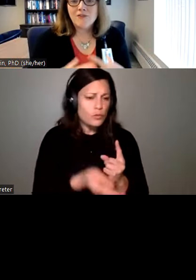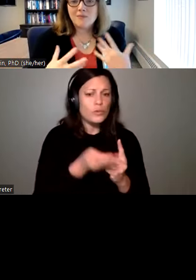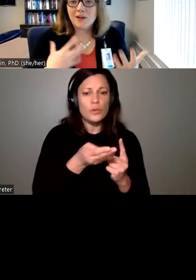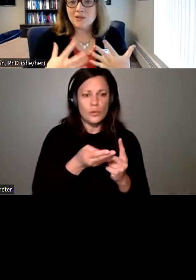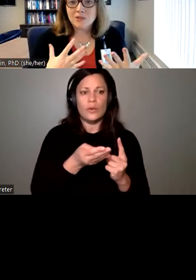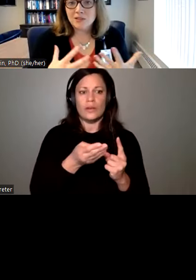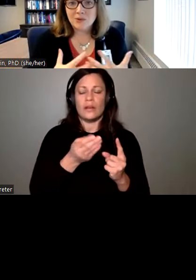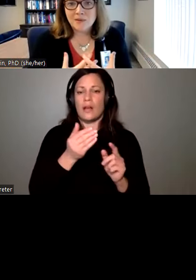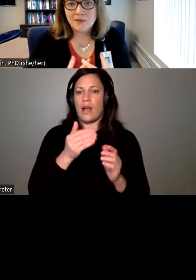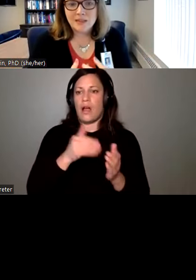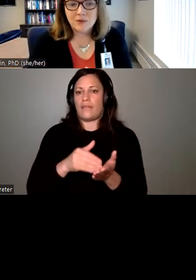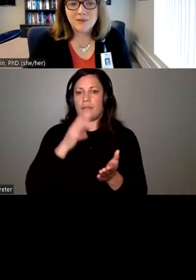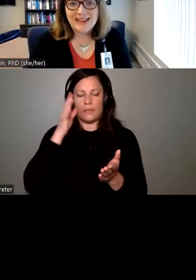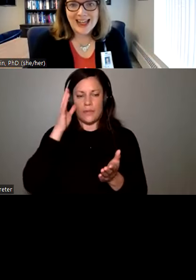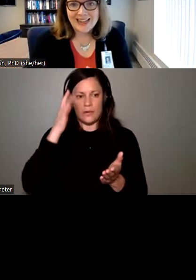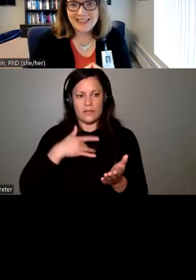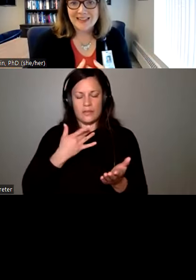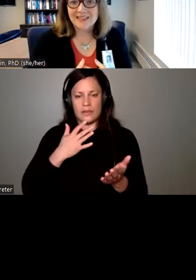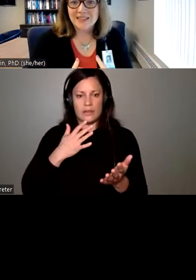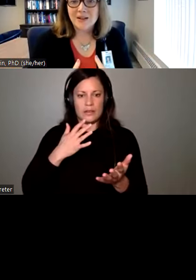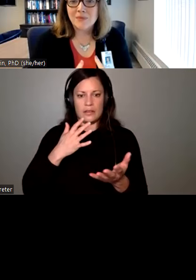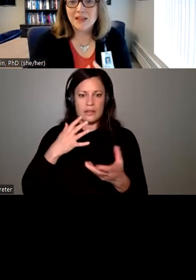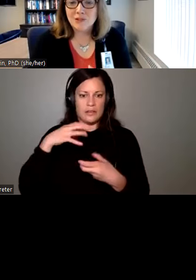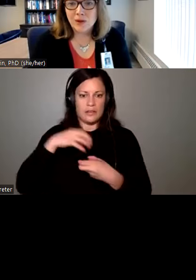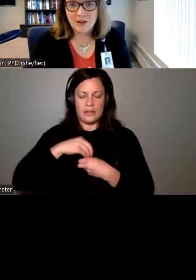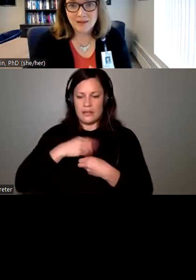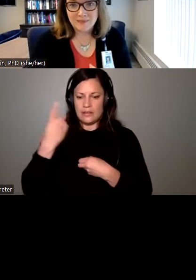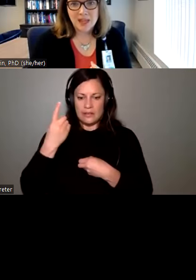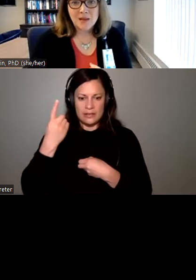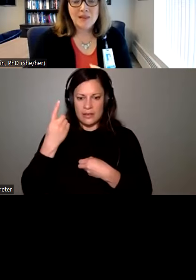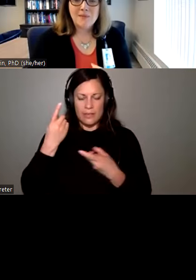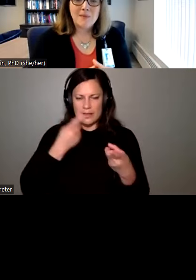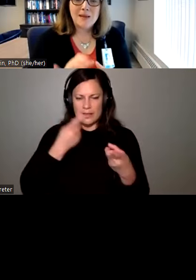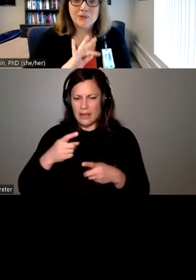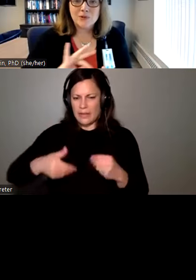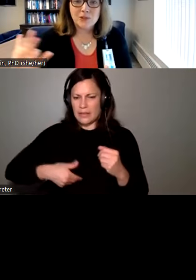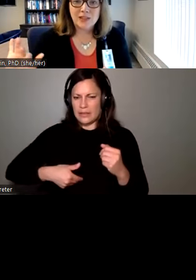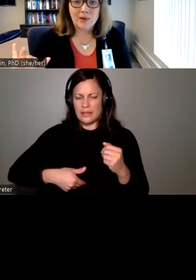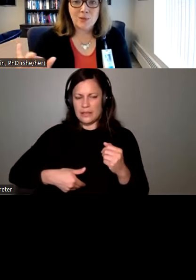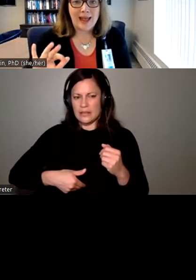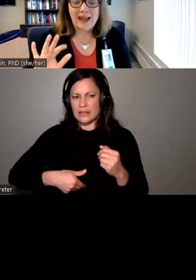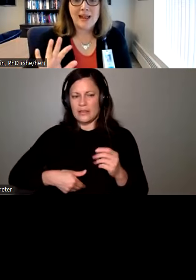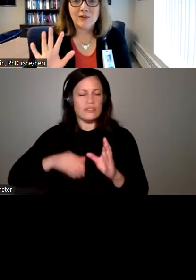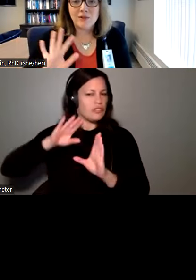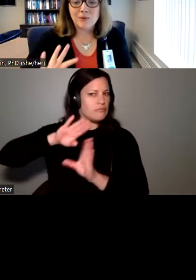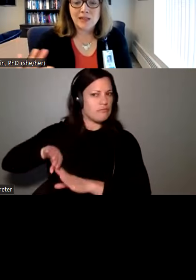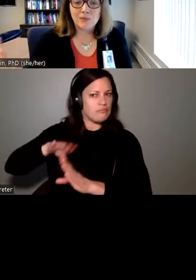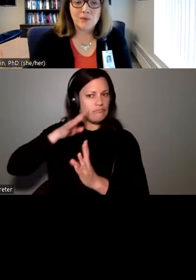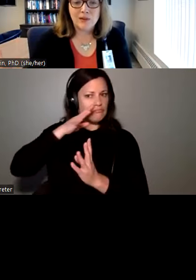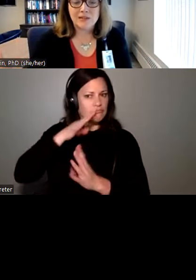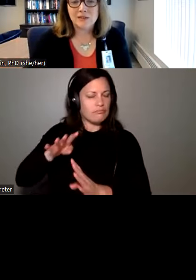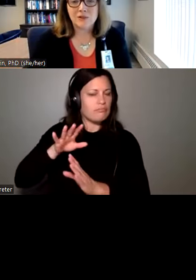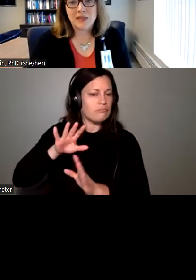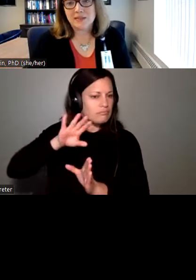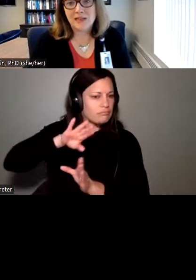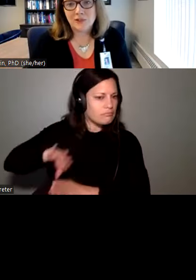there's often parents will describe to me this sort of nagging sense that something is going on, but they may be able to sort of push that away. And they're really in what we